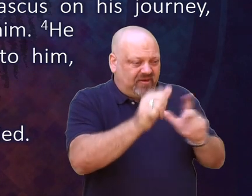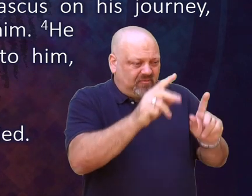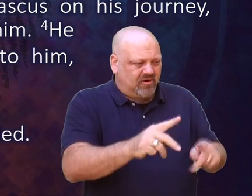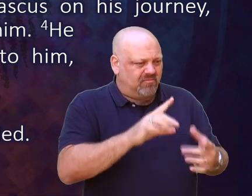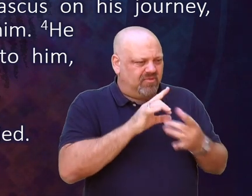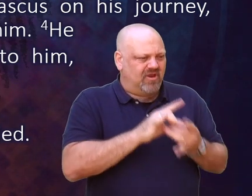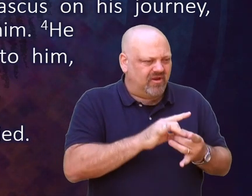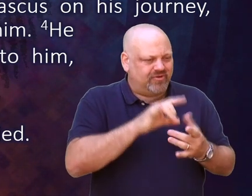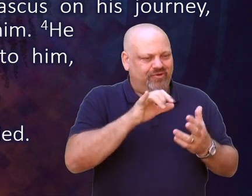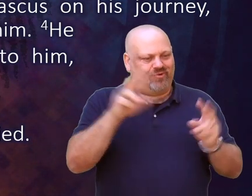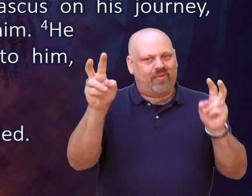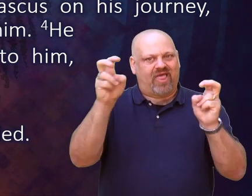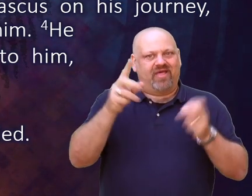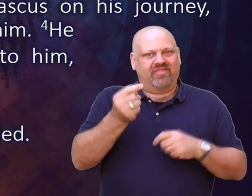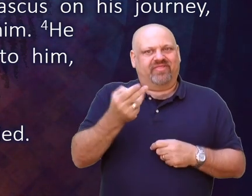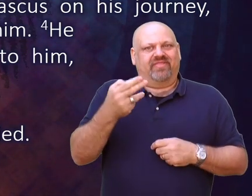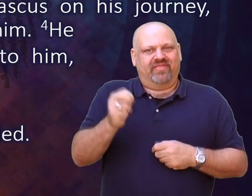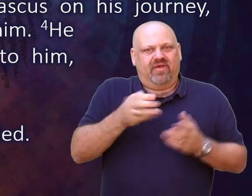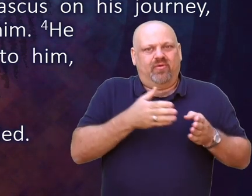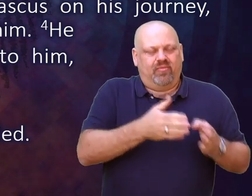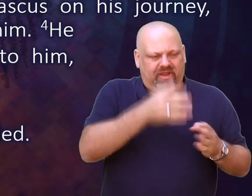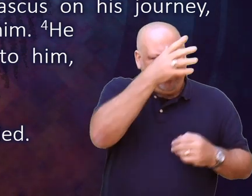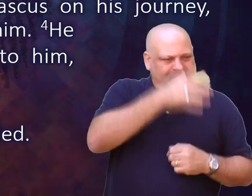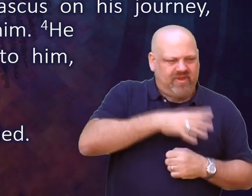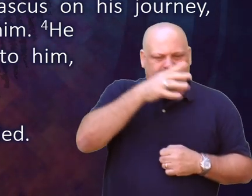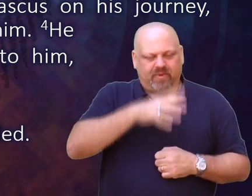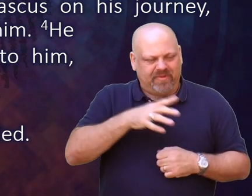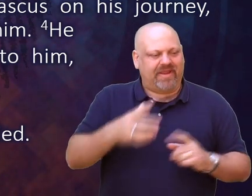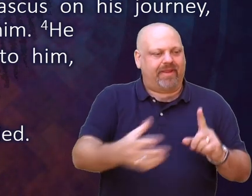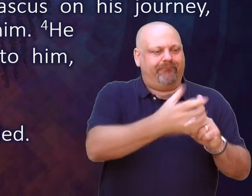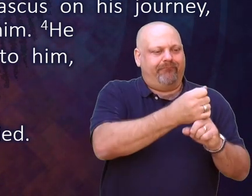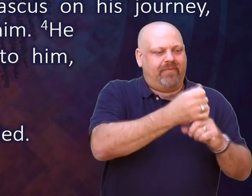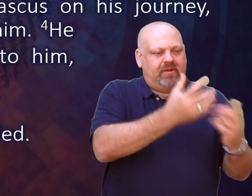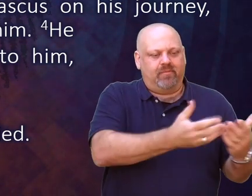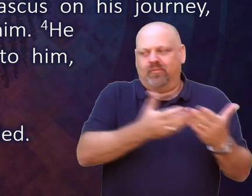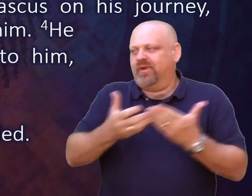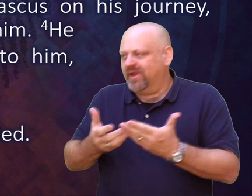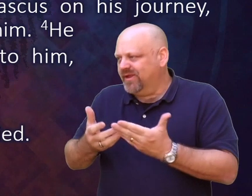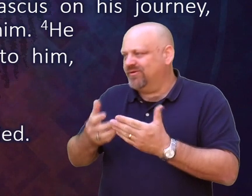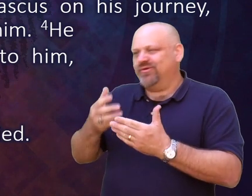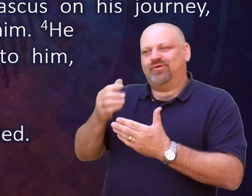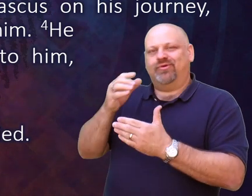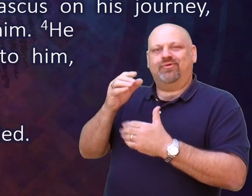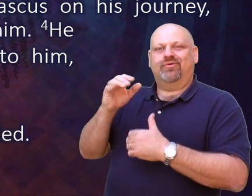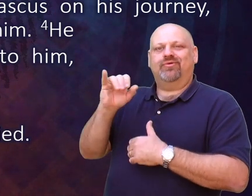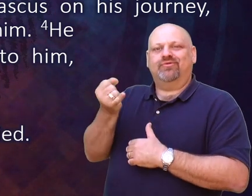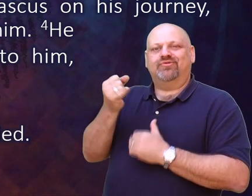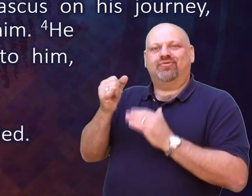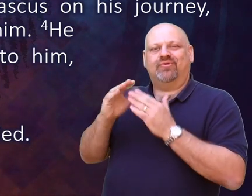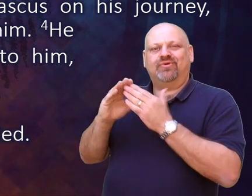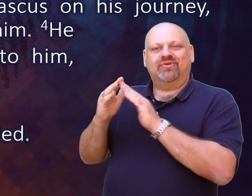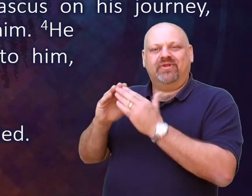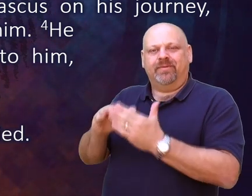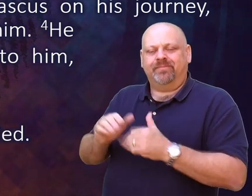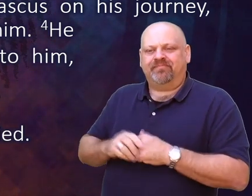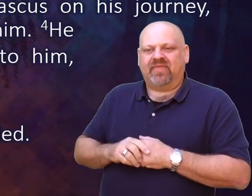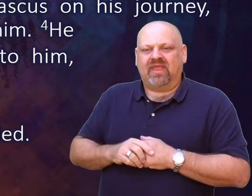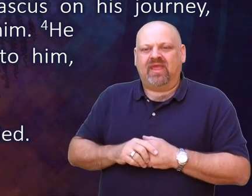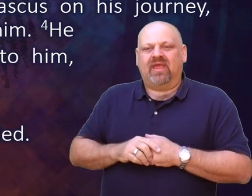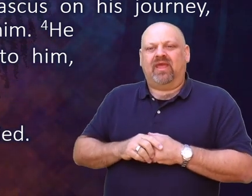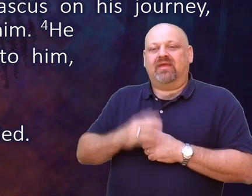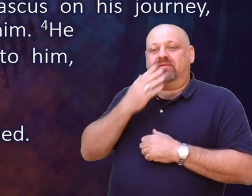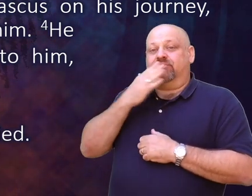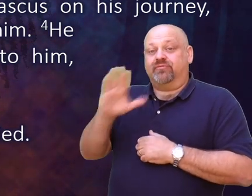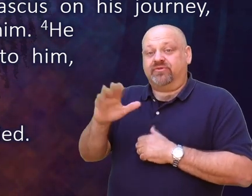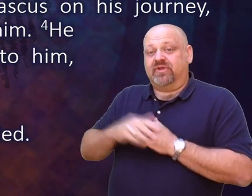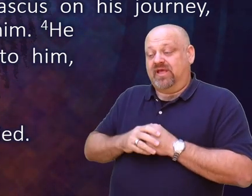he might take them as prisoners to Jerusalem. As he neared Damascus on his journey, suddenly a